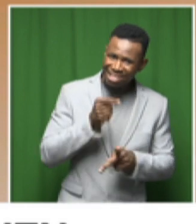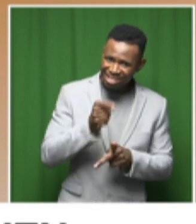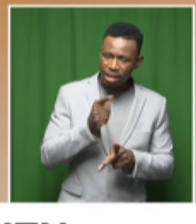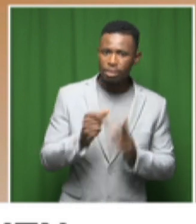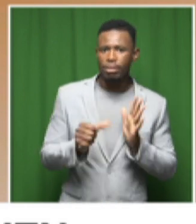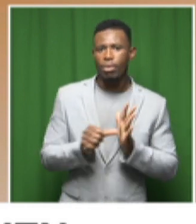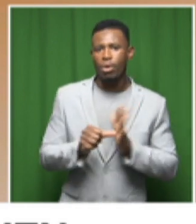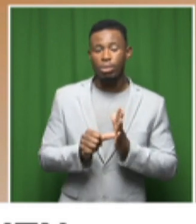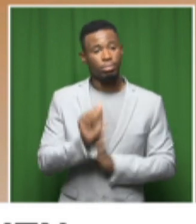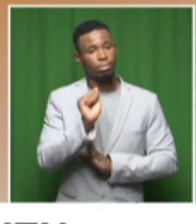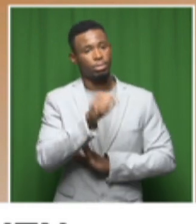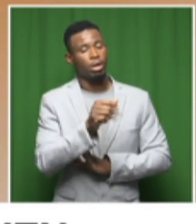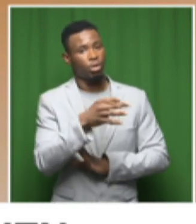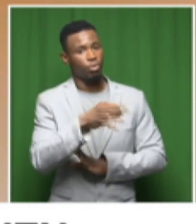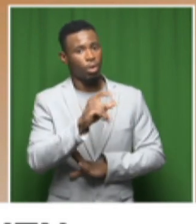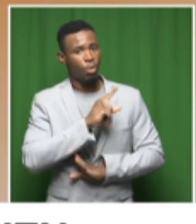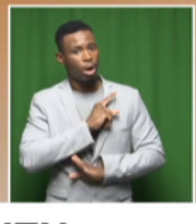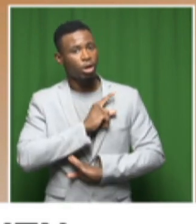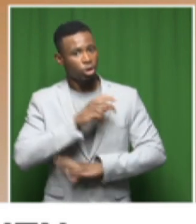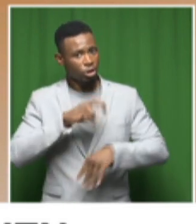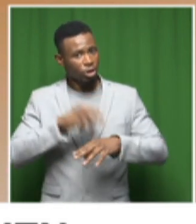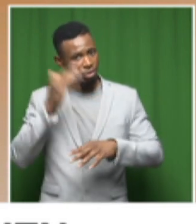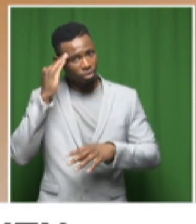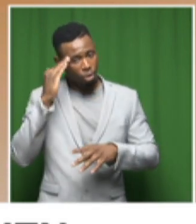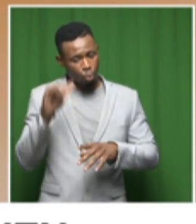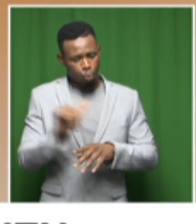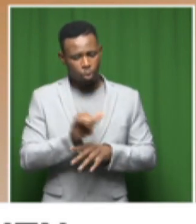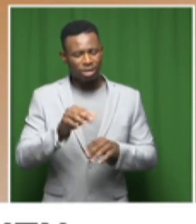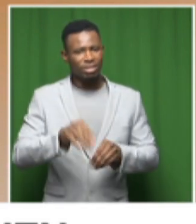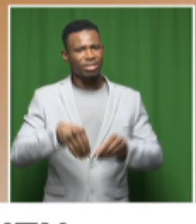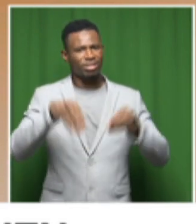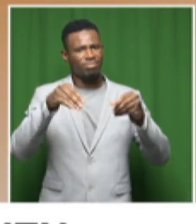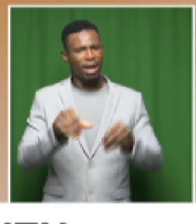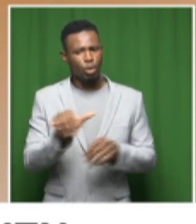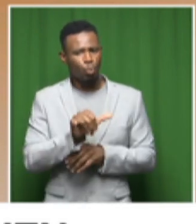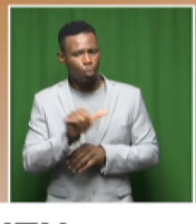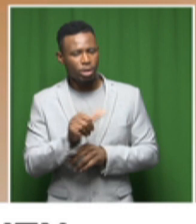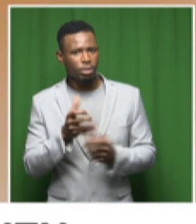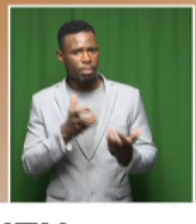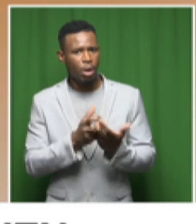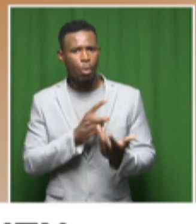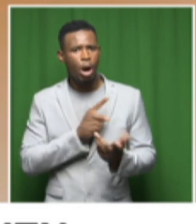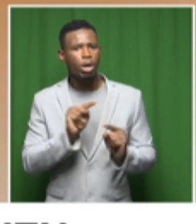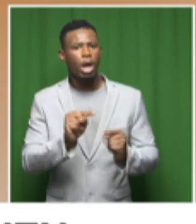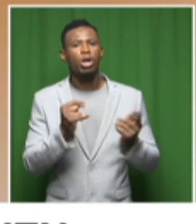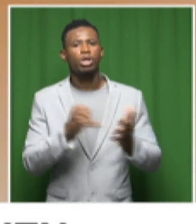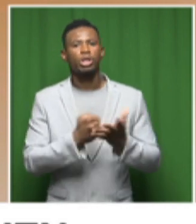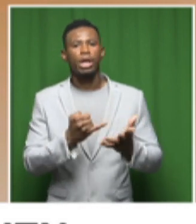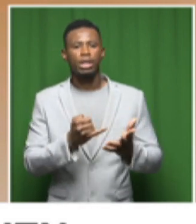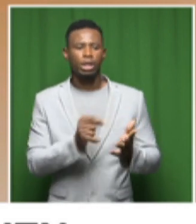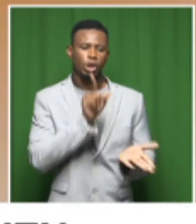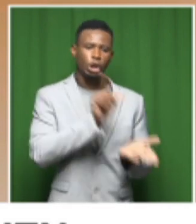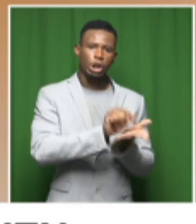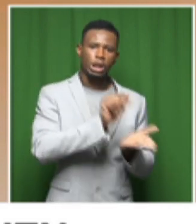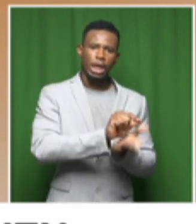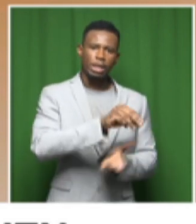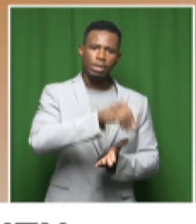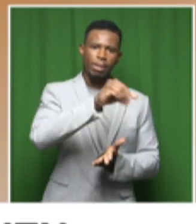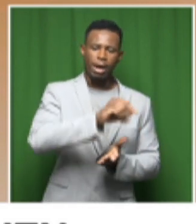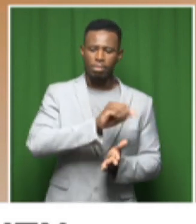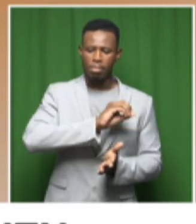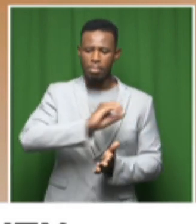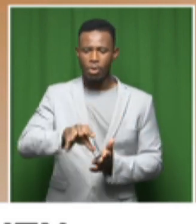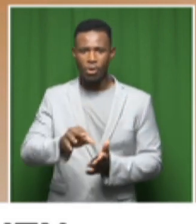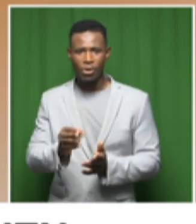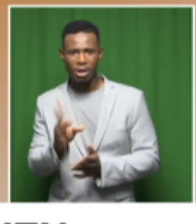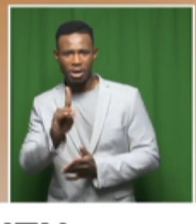should know what spice or what flavor goes with what food. Because we're not totally just chicken spice with beef and, well,